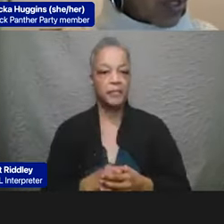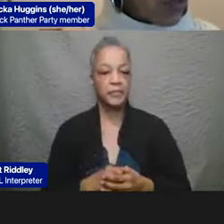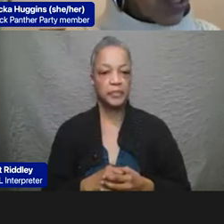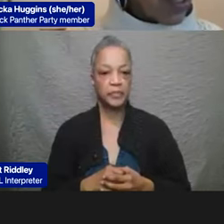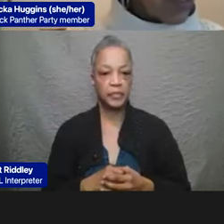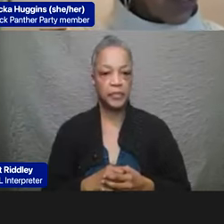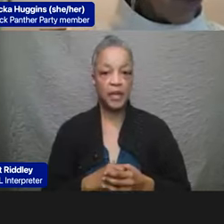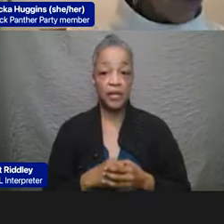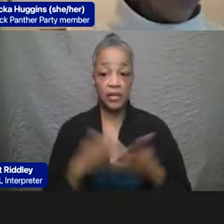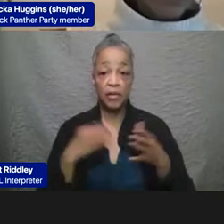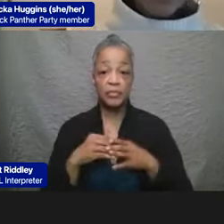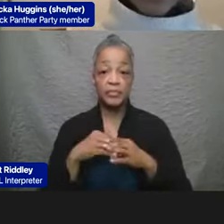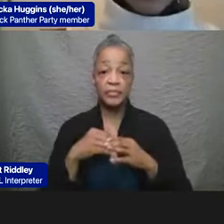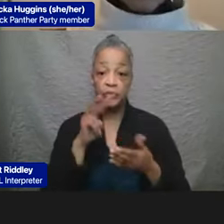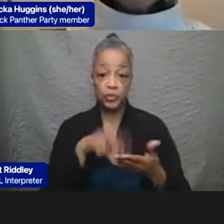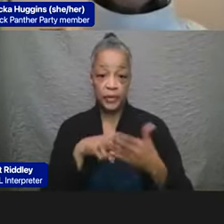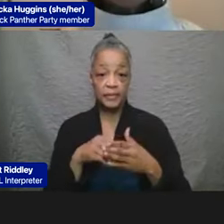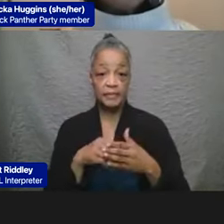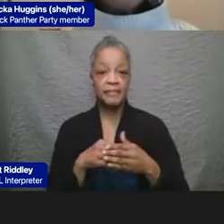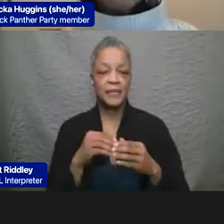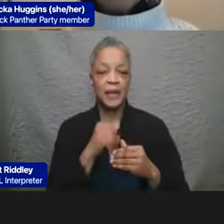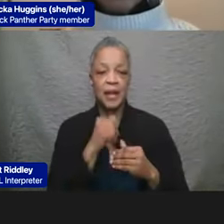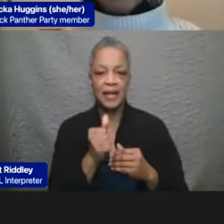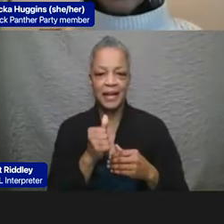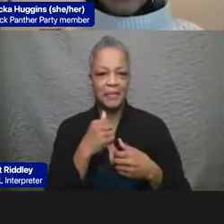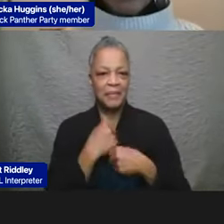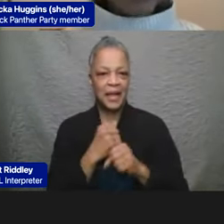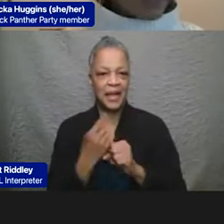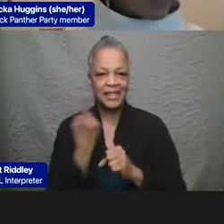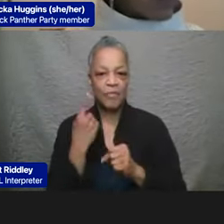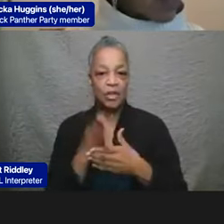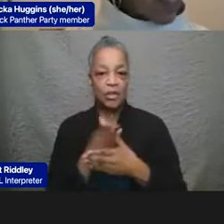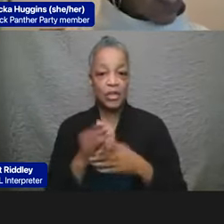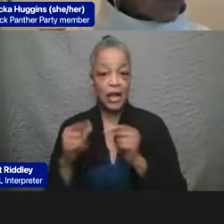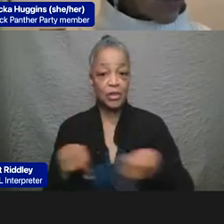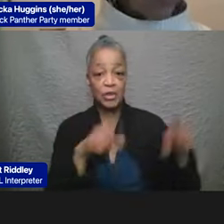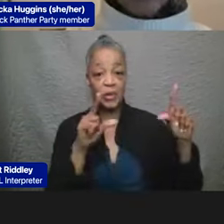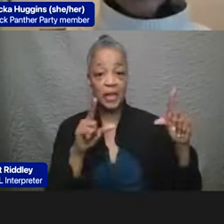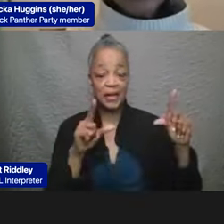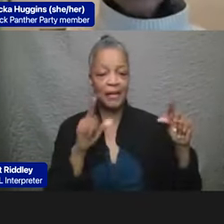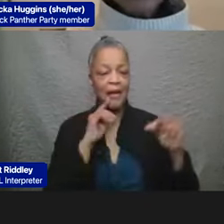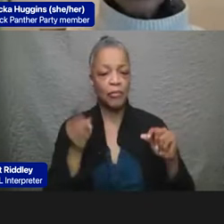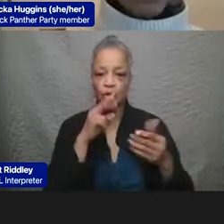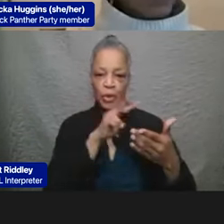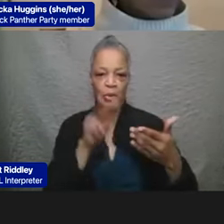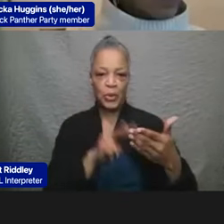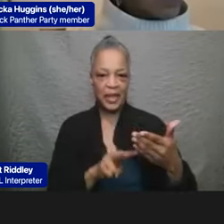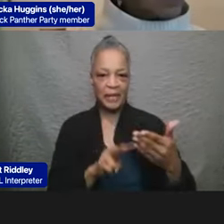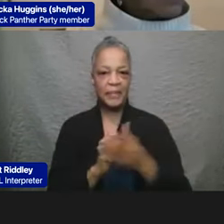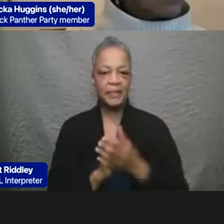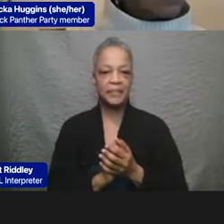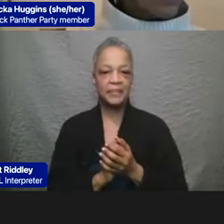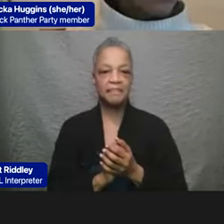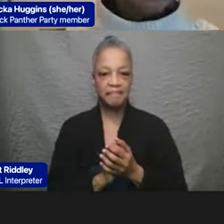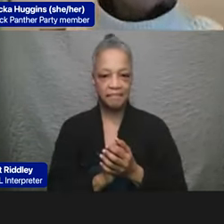So here it is. And I didn't make it something to share screen. I'm just going to read it.